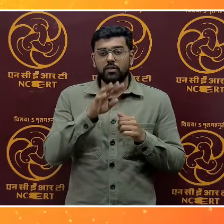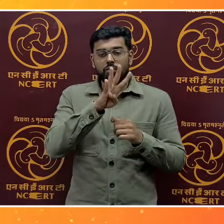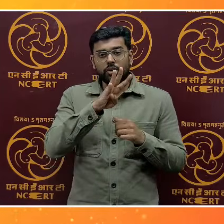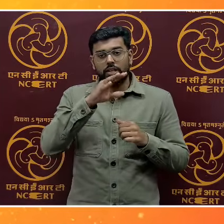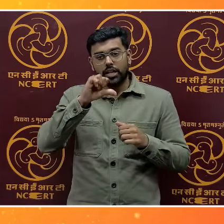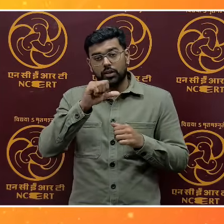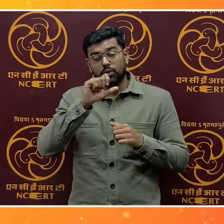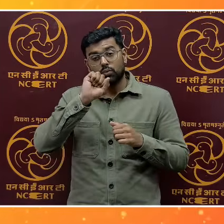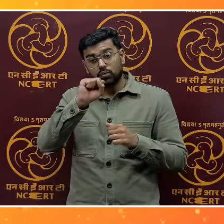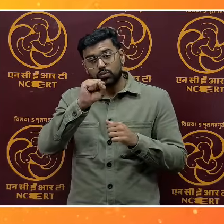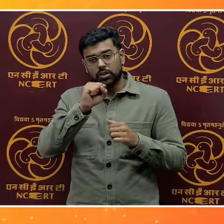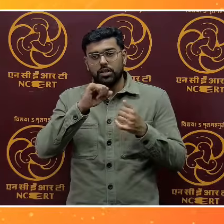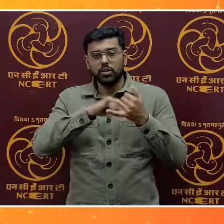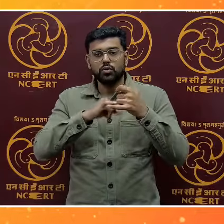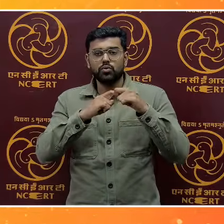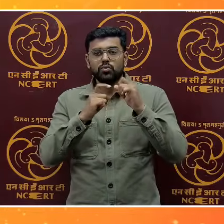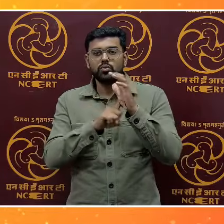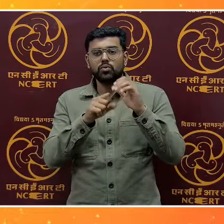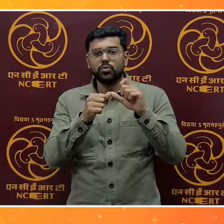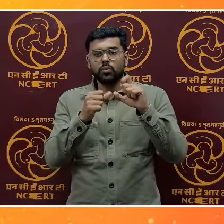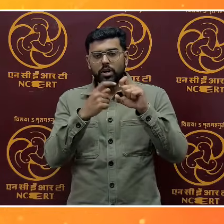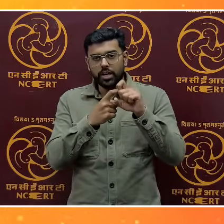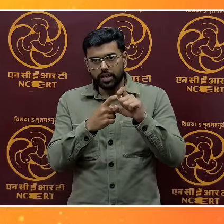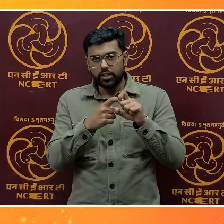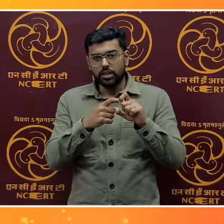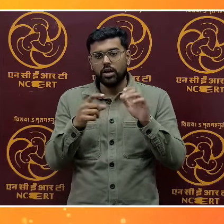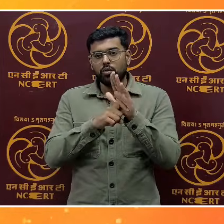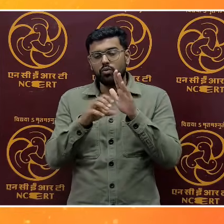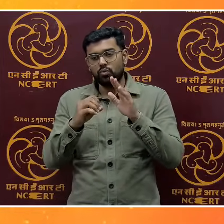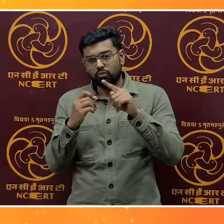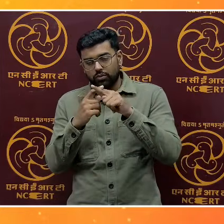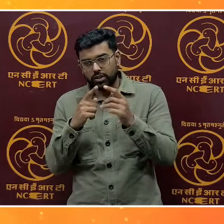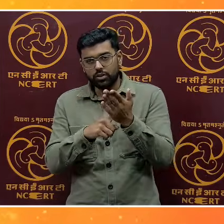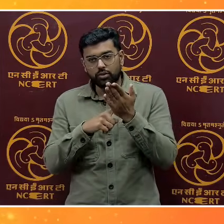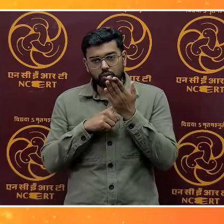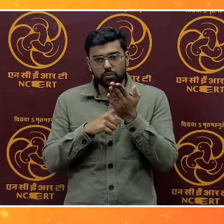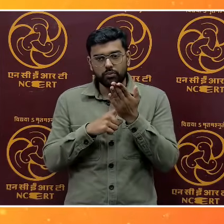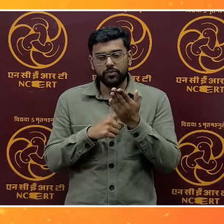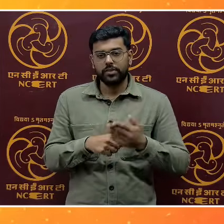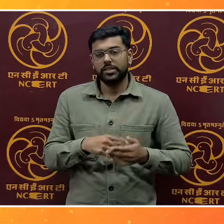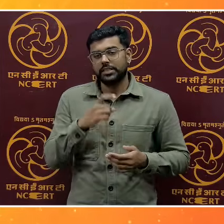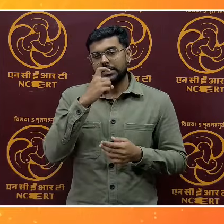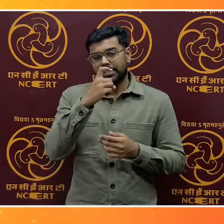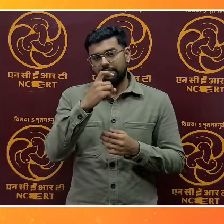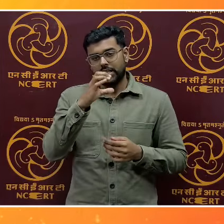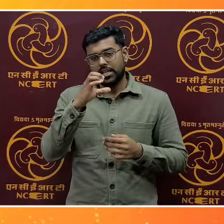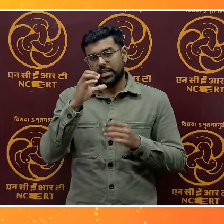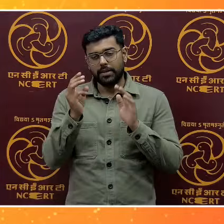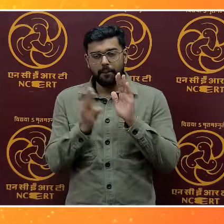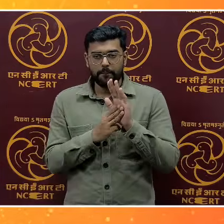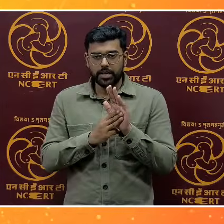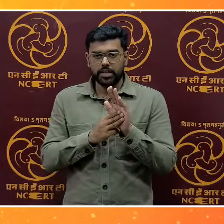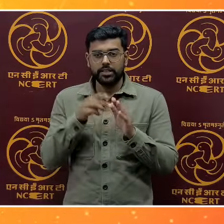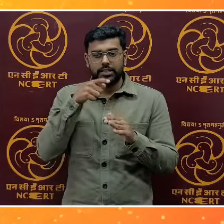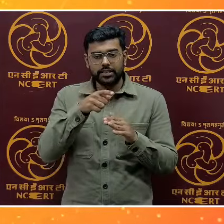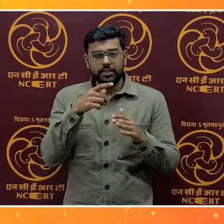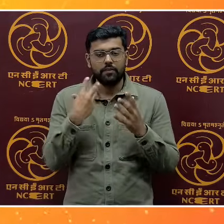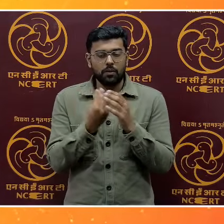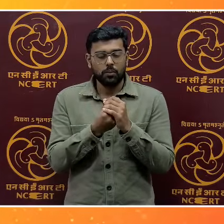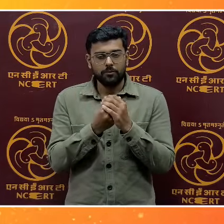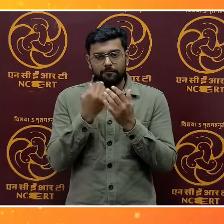49, and r is equal to 7 centimeters. This way we can find out the radius of the